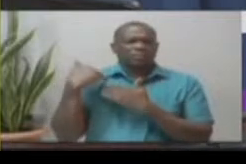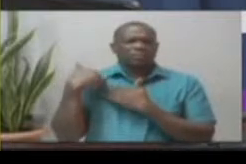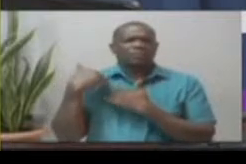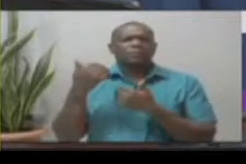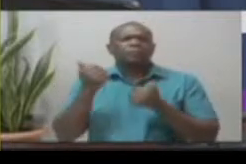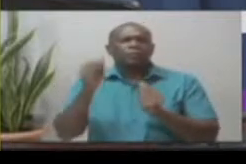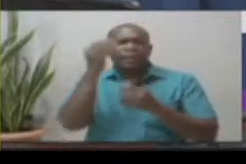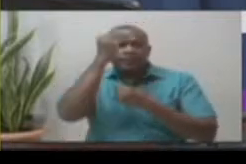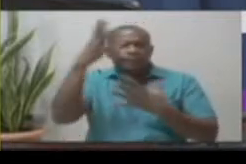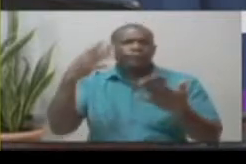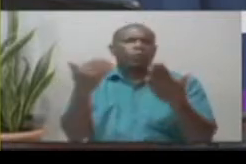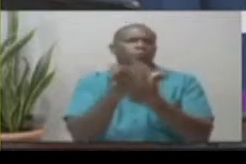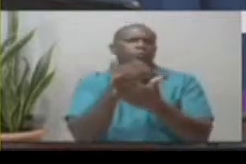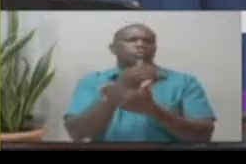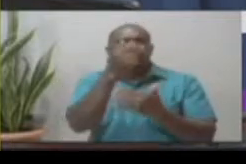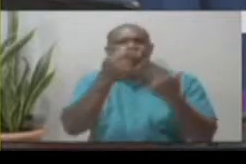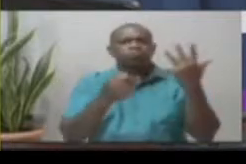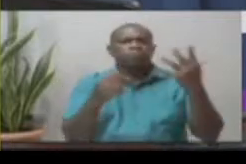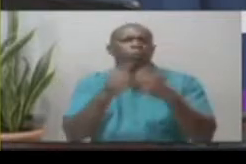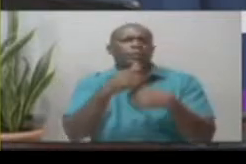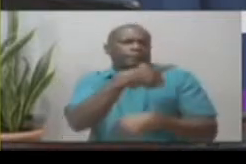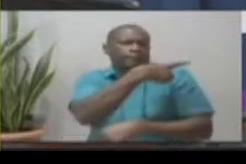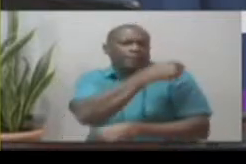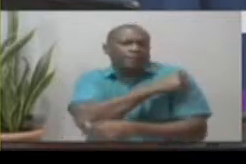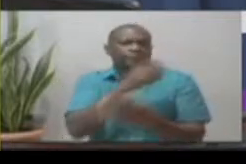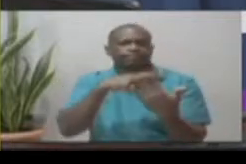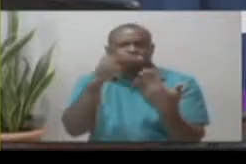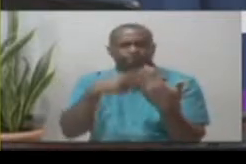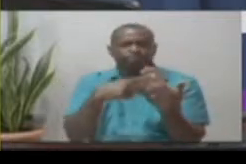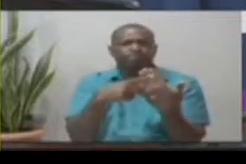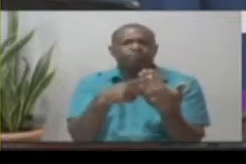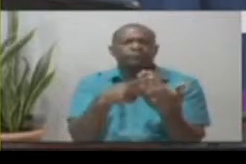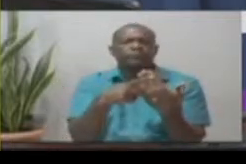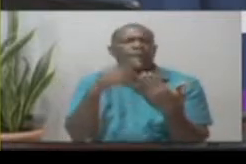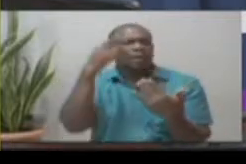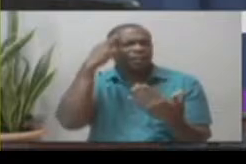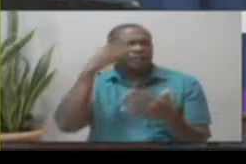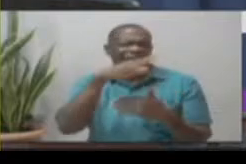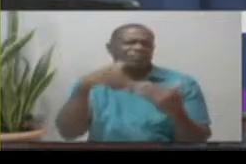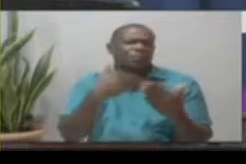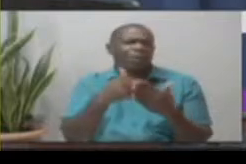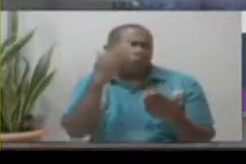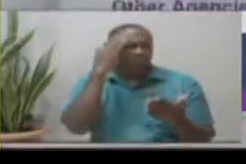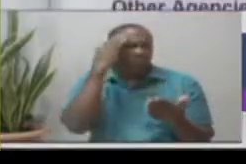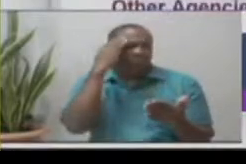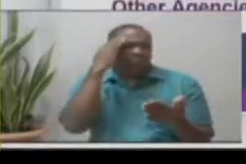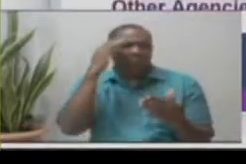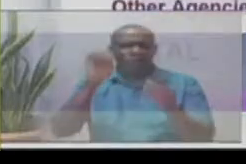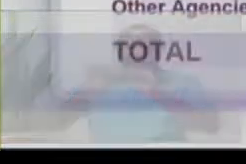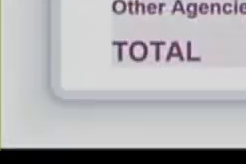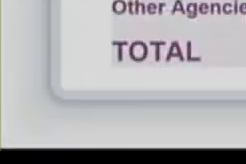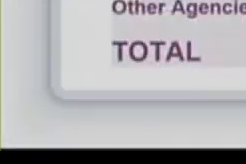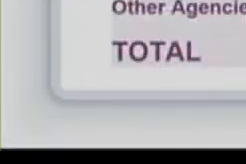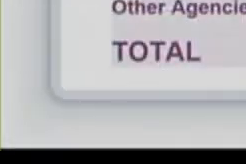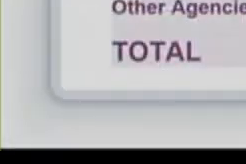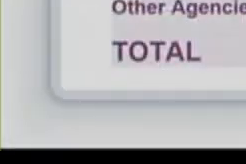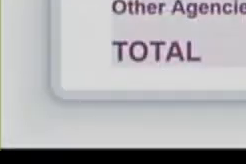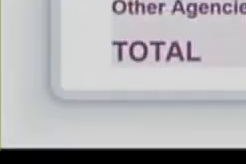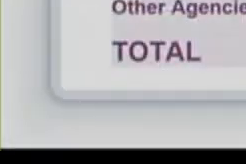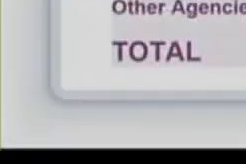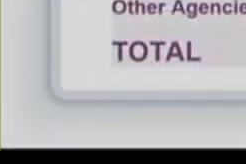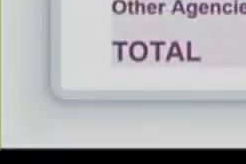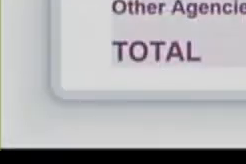with the vaccination program. I think everyone is familiar with the layout of this slide, so let's go it through.